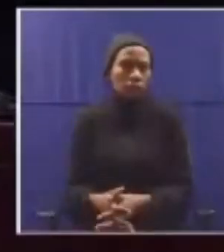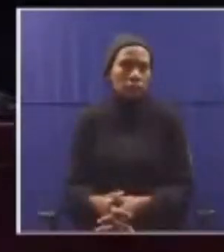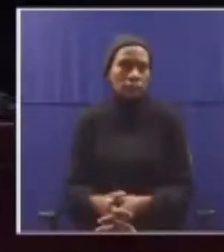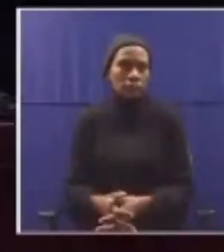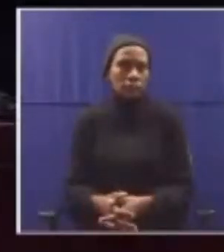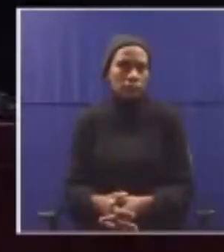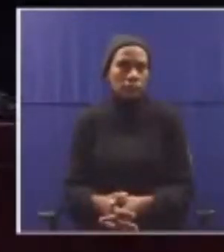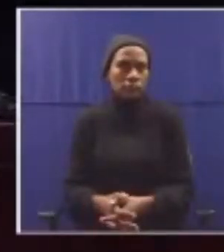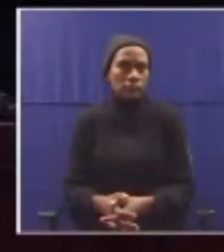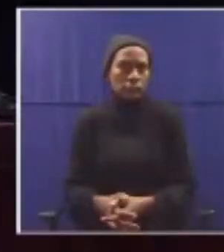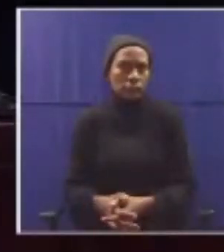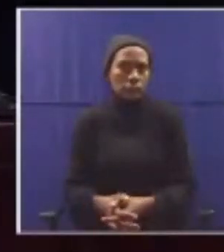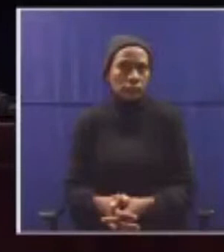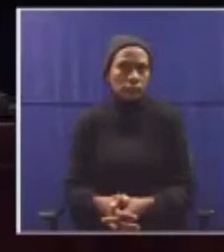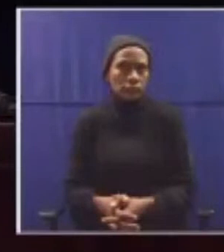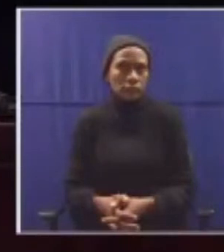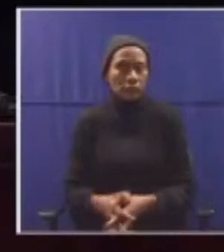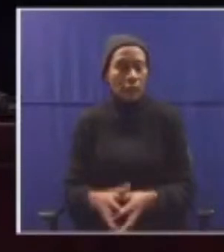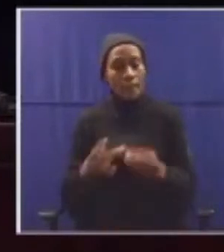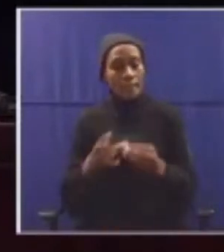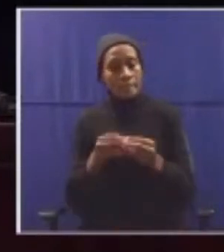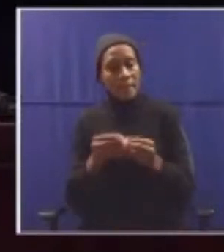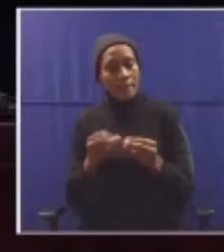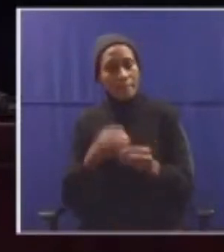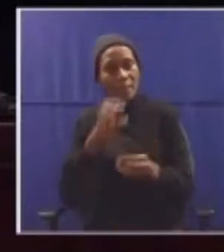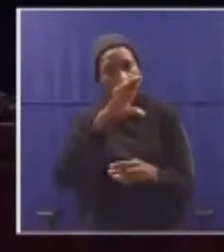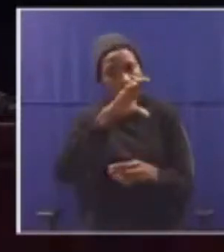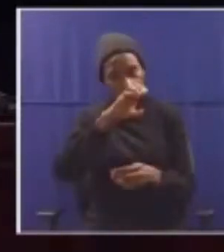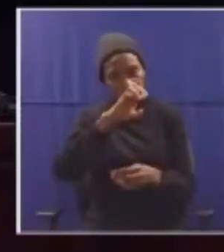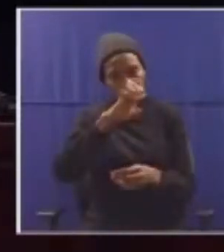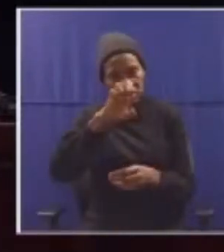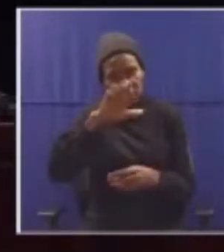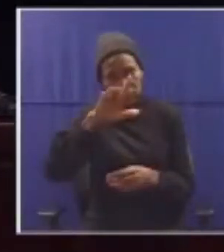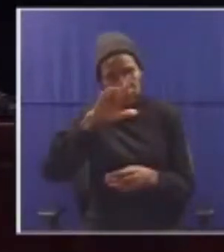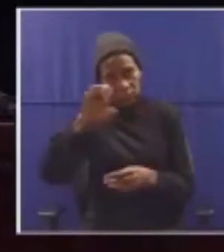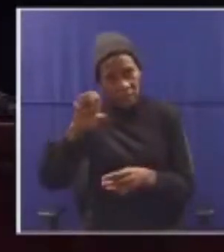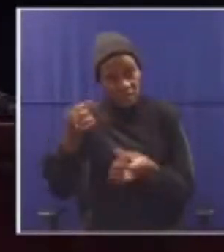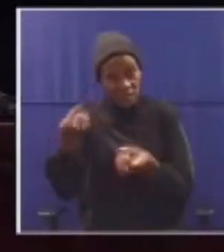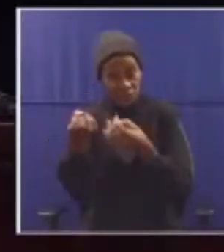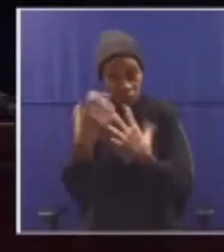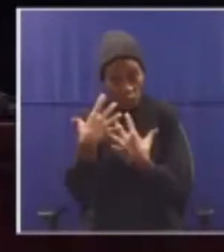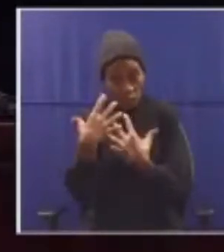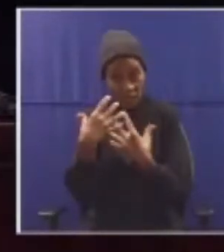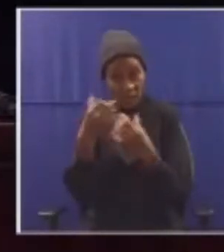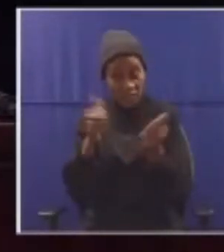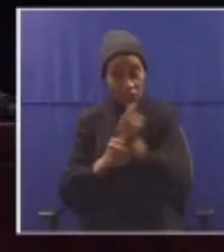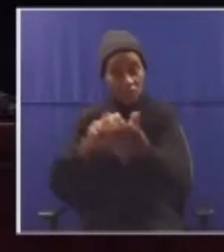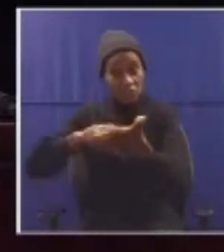Honorable Becky Cele has not said to me that it has failed.